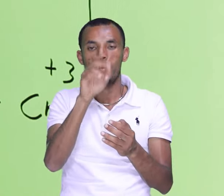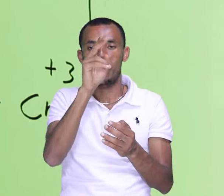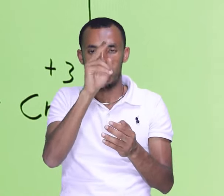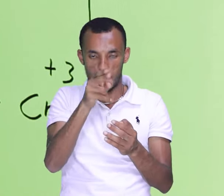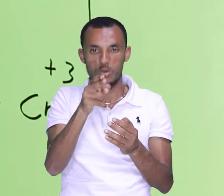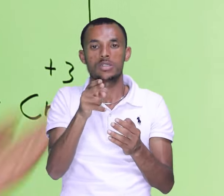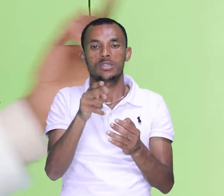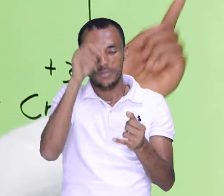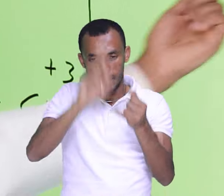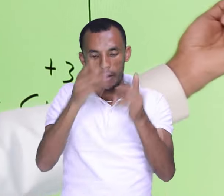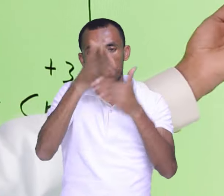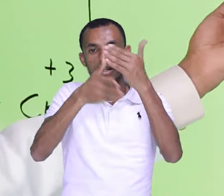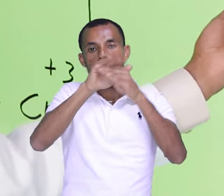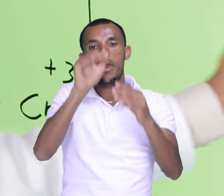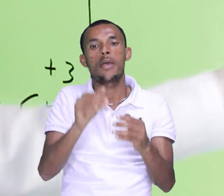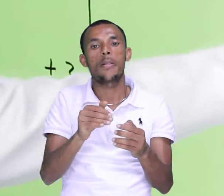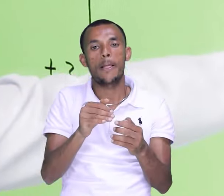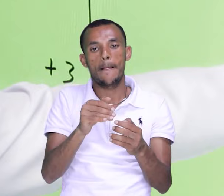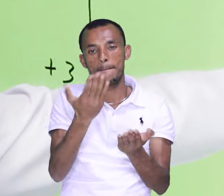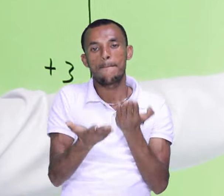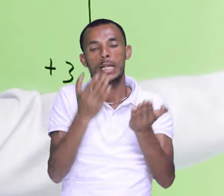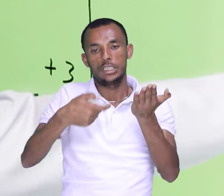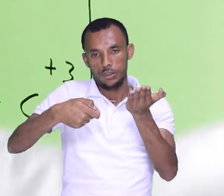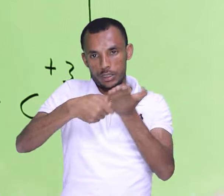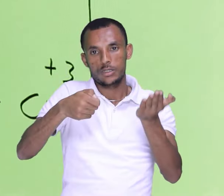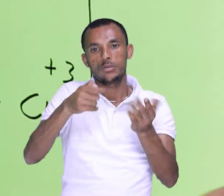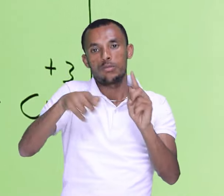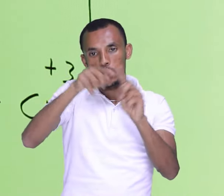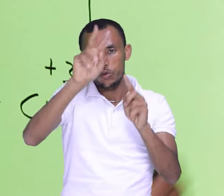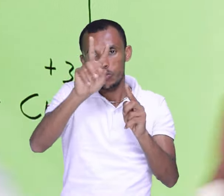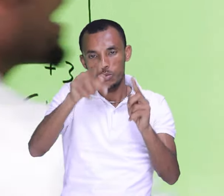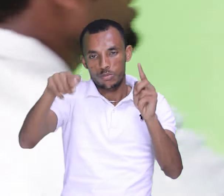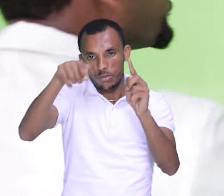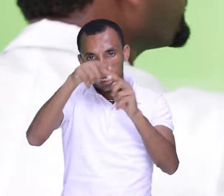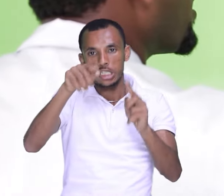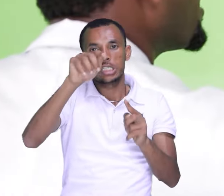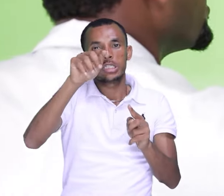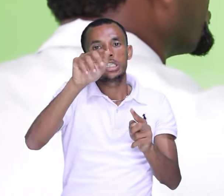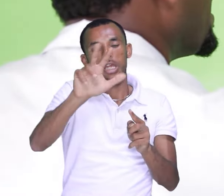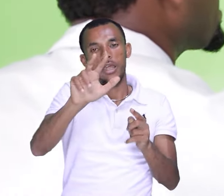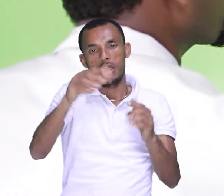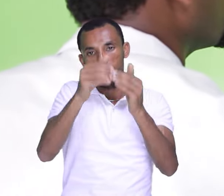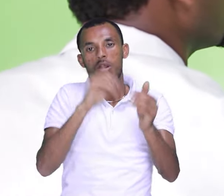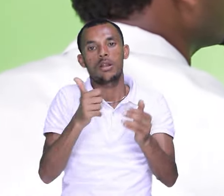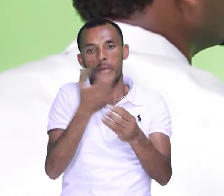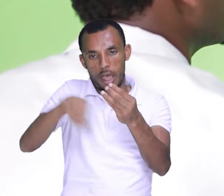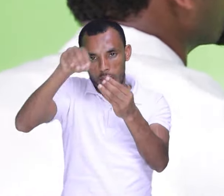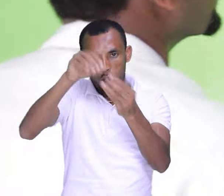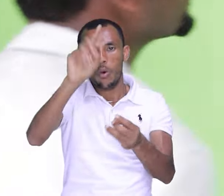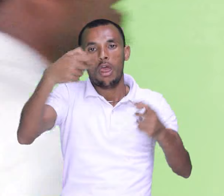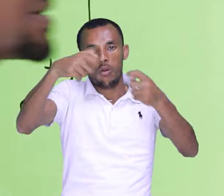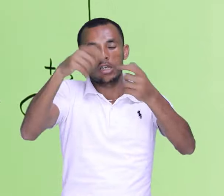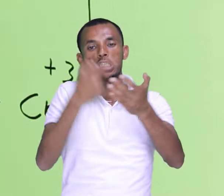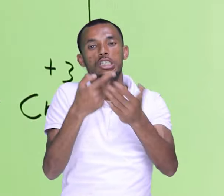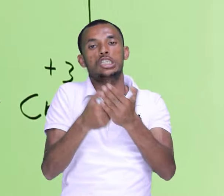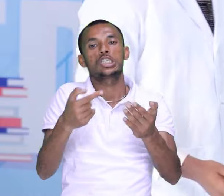plus. The final step, balance the charge. Plus 2 plus 3. The charge is not equal. By addition of 1 electron, this equation